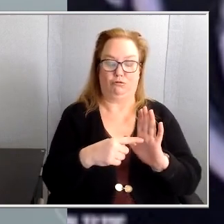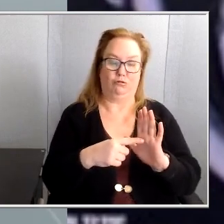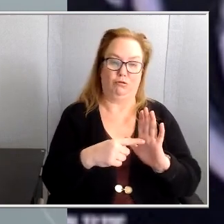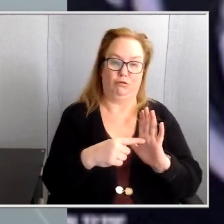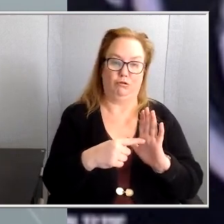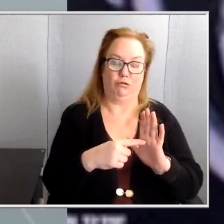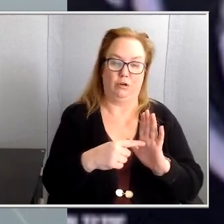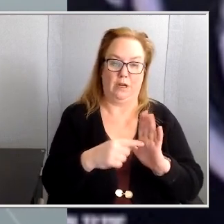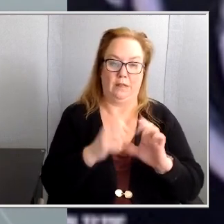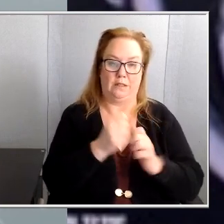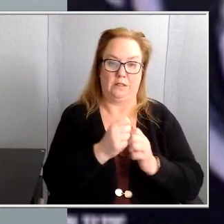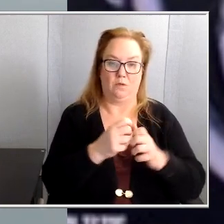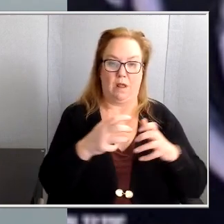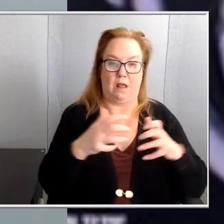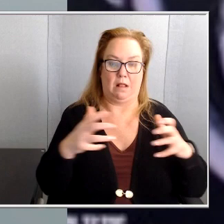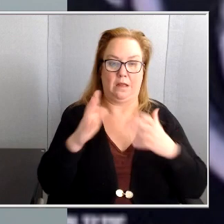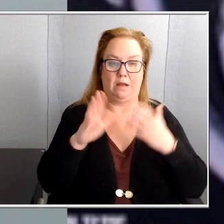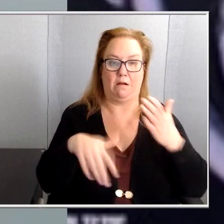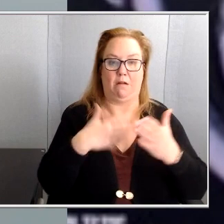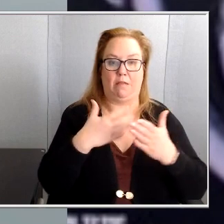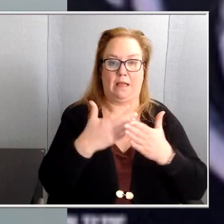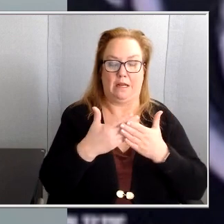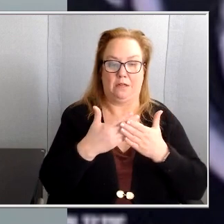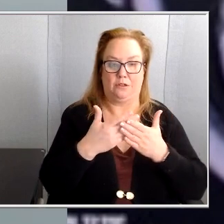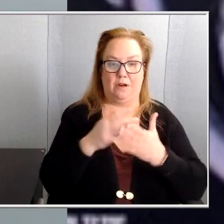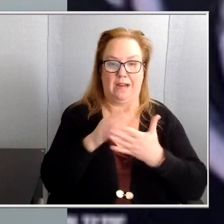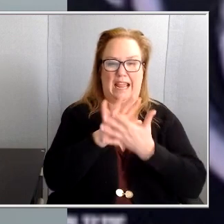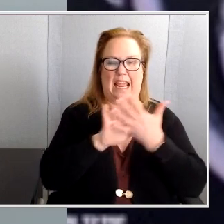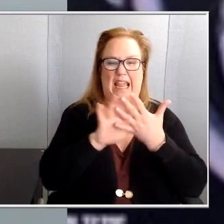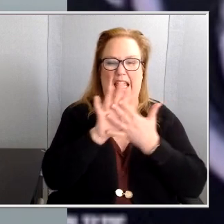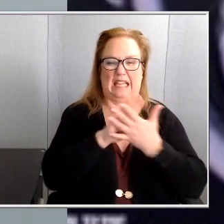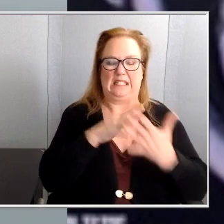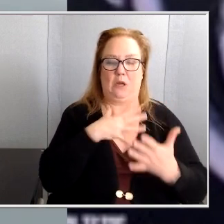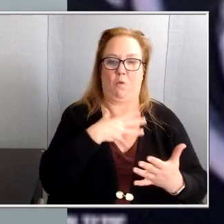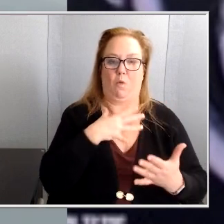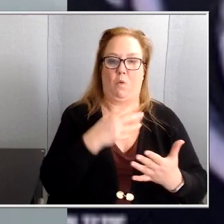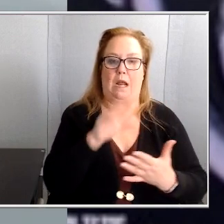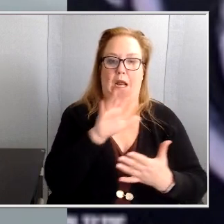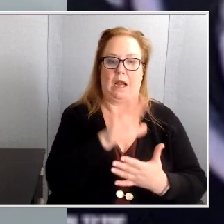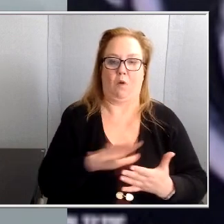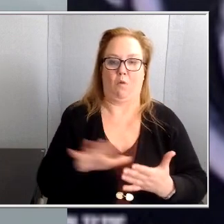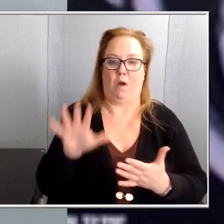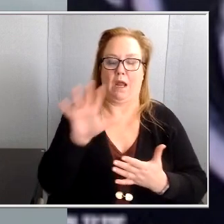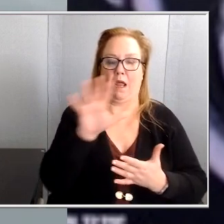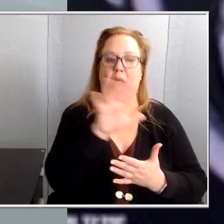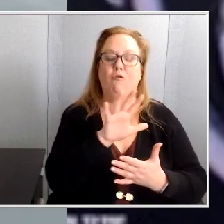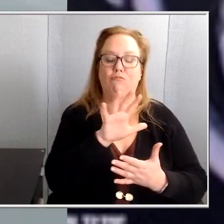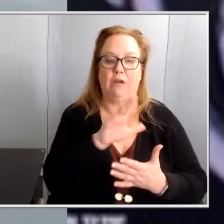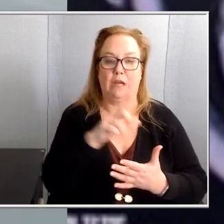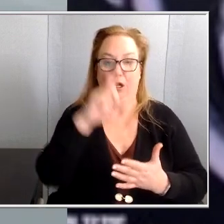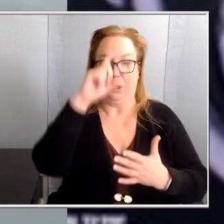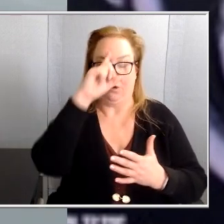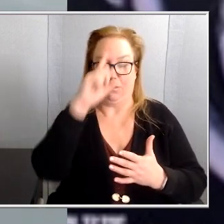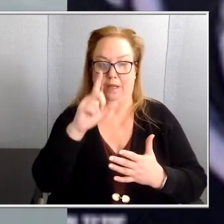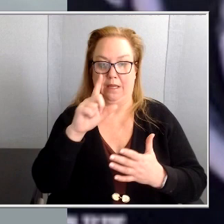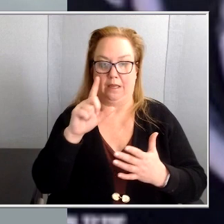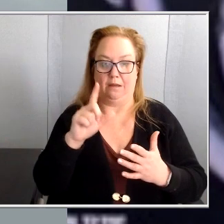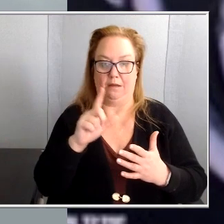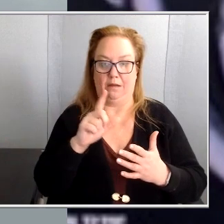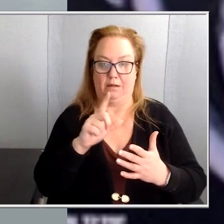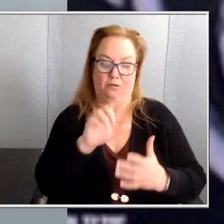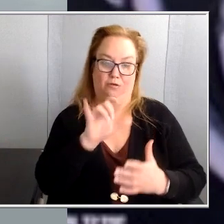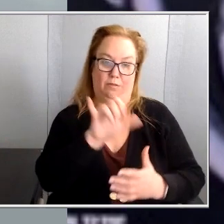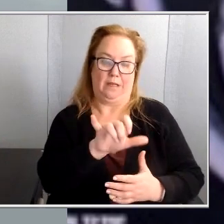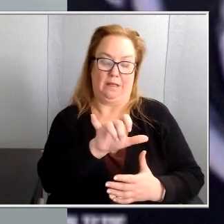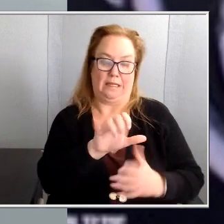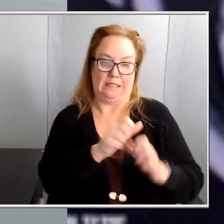the swelling. So all of that extra hazy whitishness around the area where you'd think that bright spot ought to be is